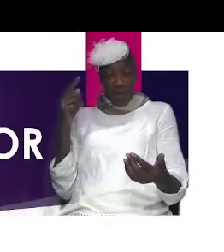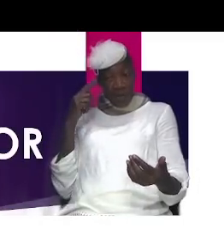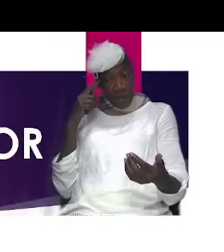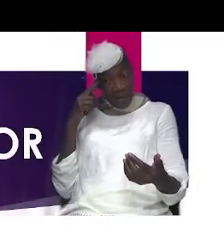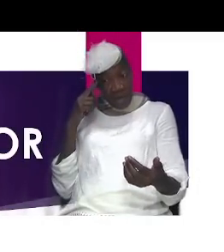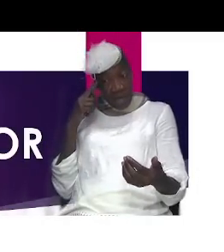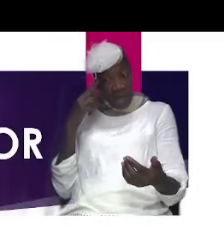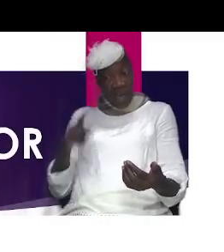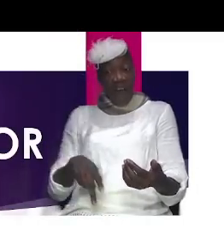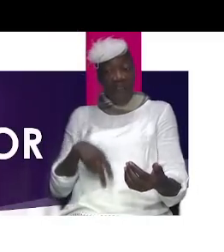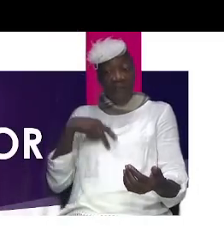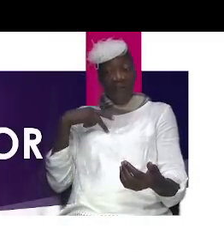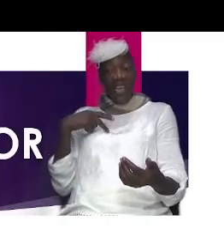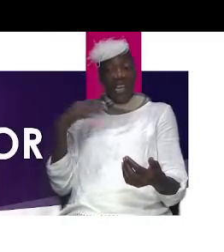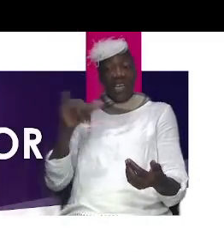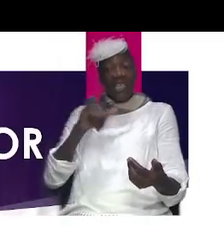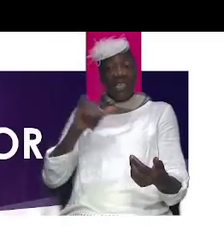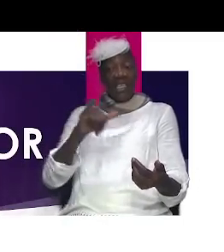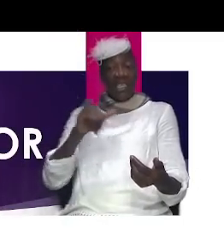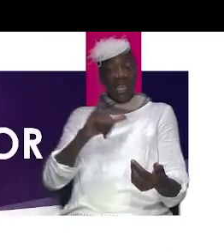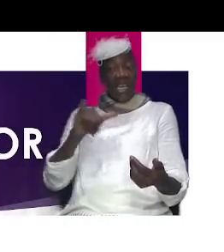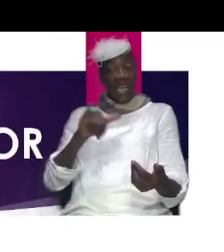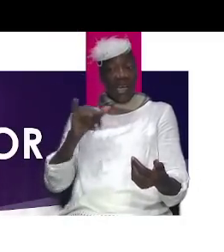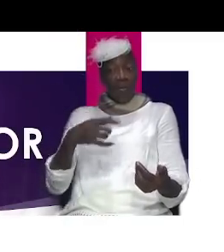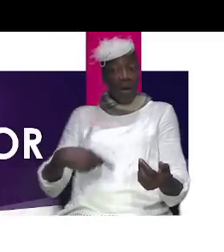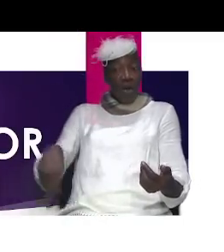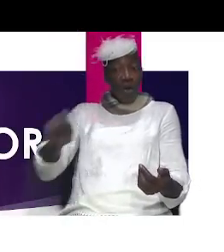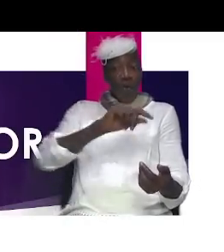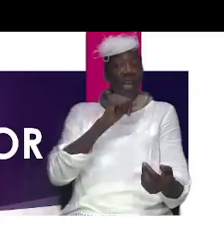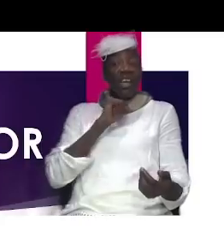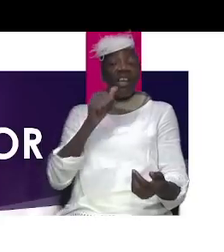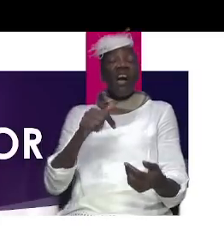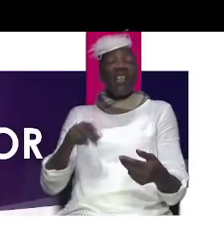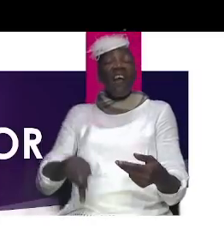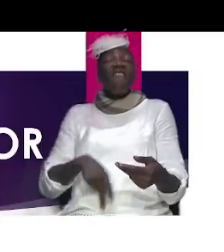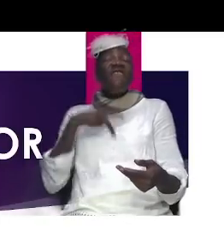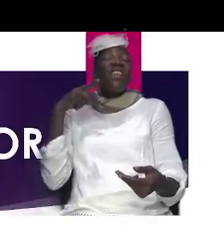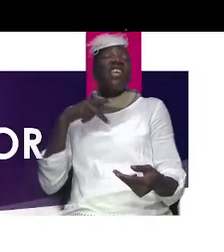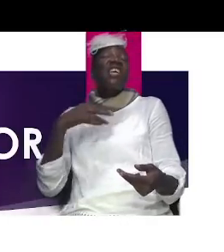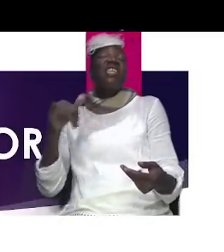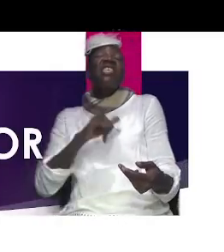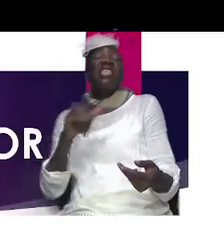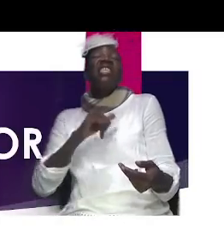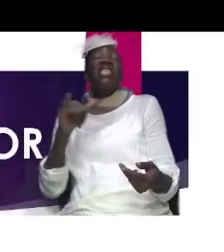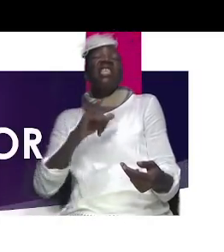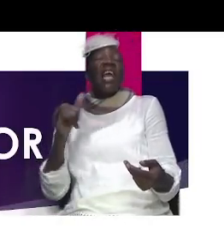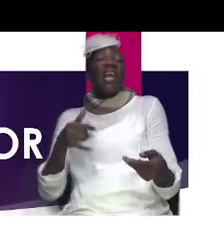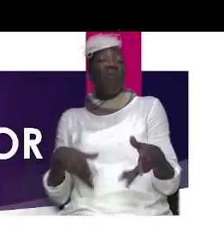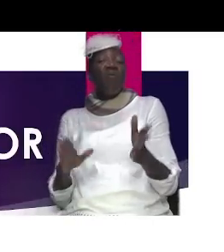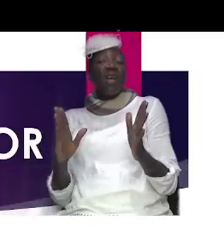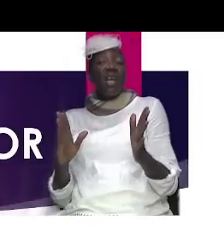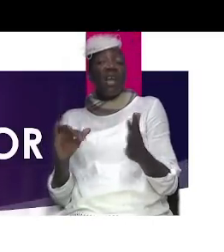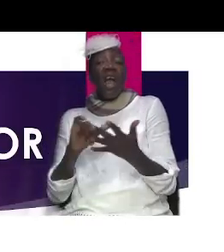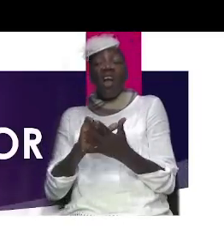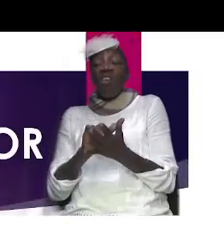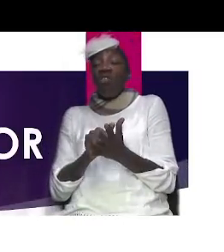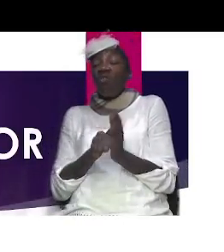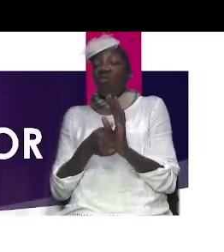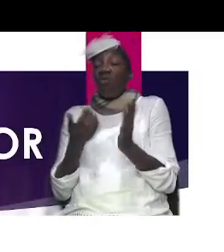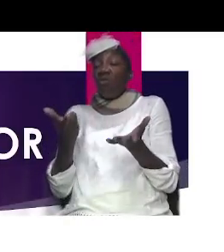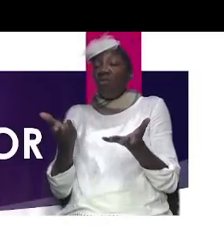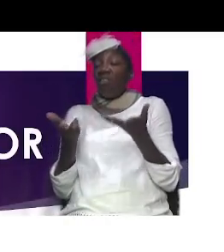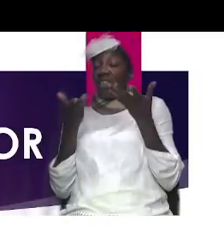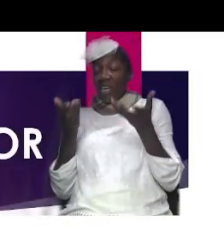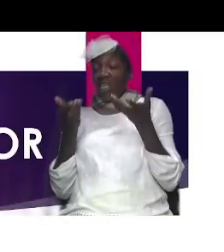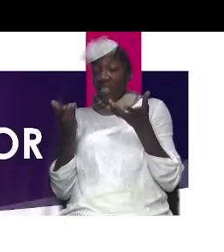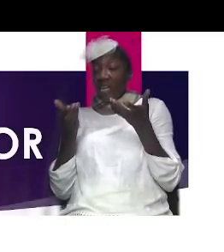the same way. I don't think we are going to feel the same way as those who would have been getting the